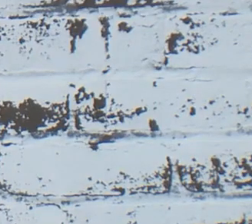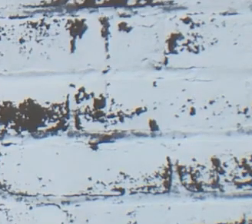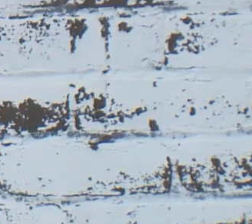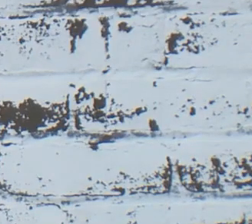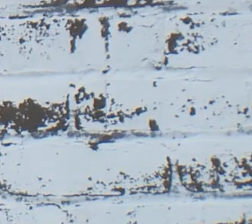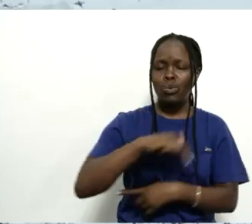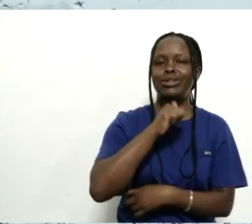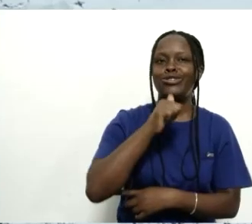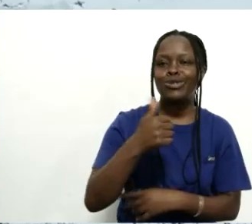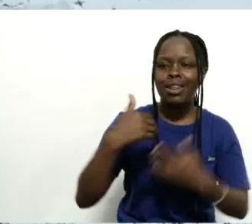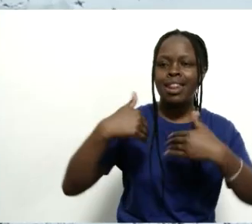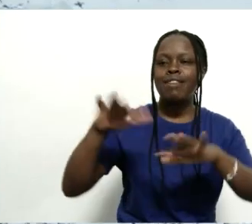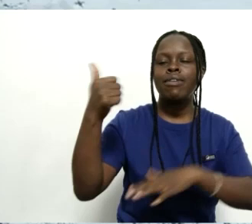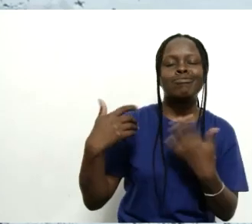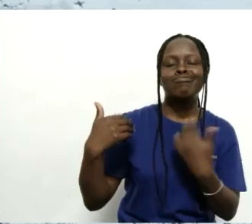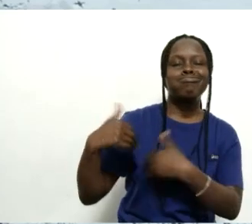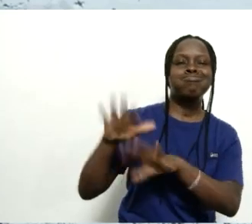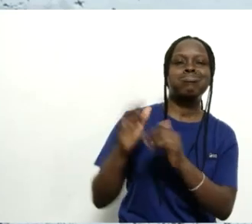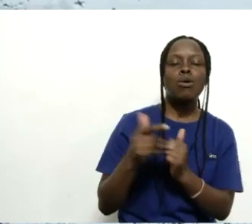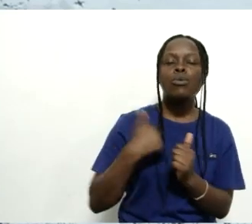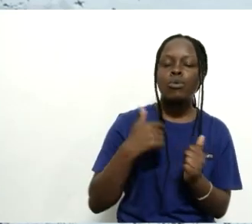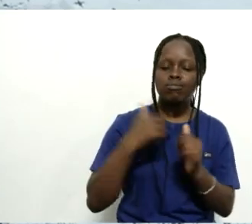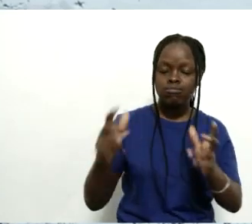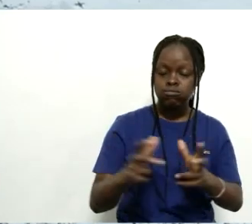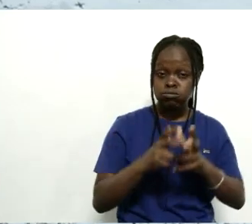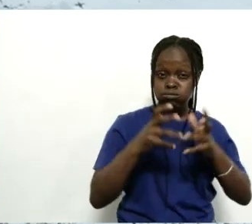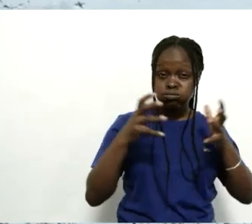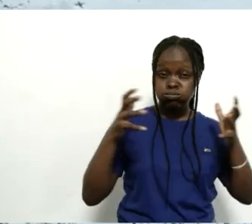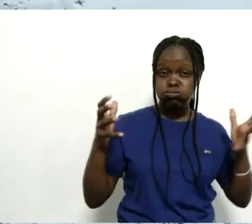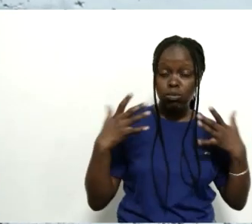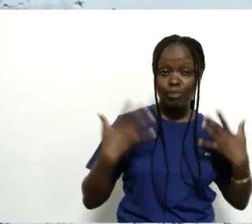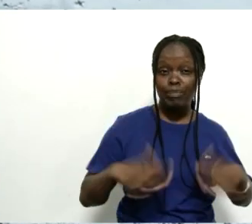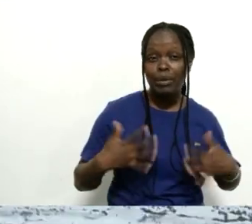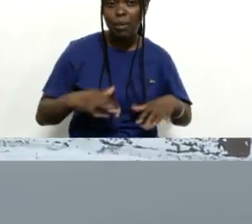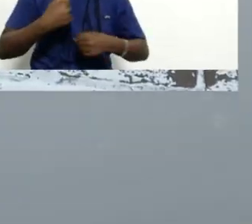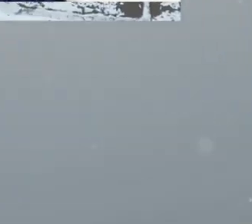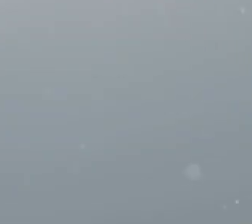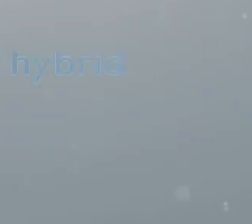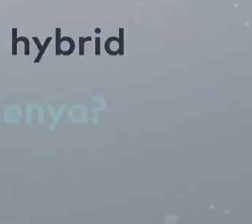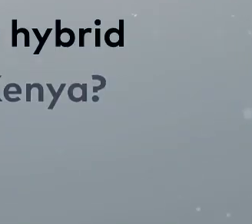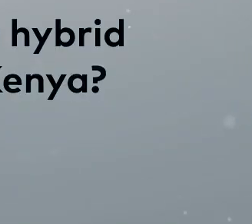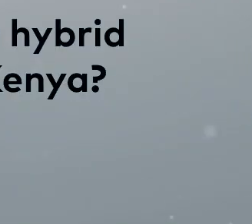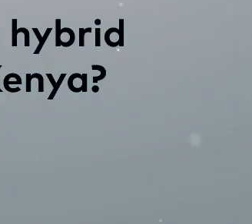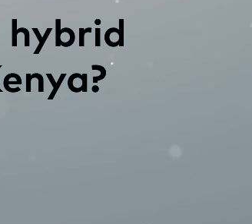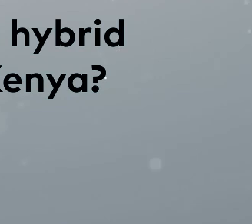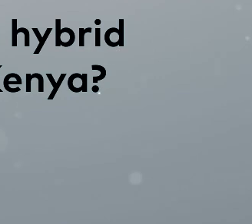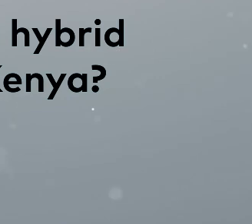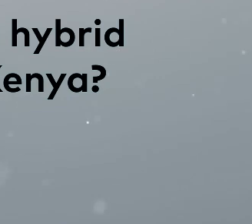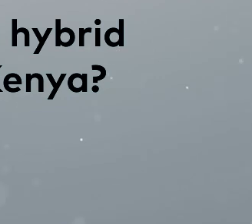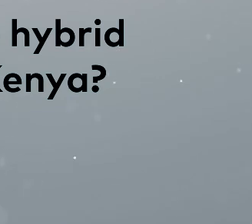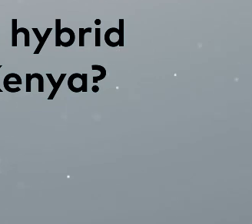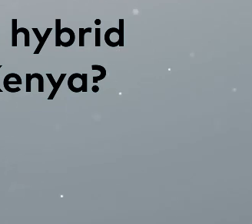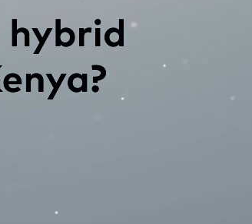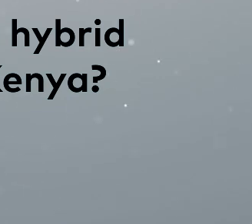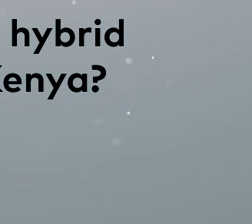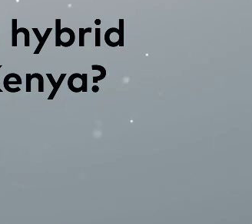organizations that are in the space, how can we come together? How can we collaborate, leverage on each other's strengths to make sure that we leave no one behind?